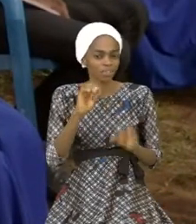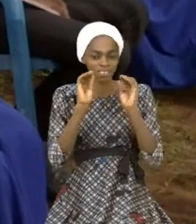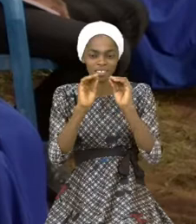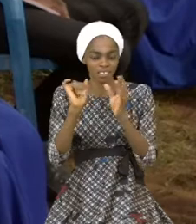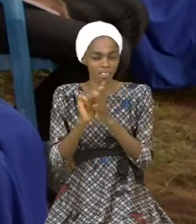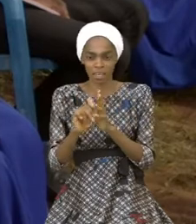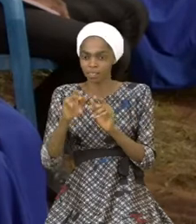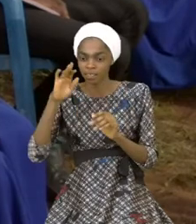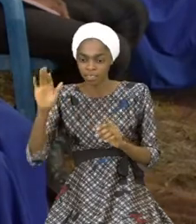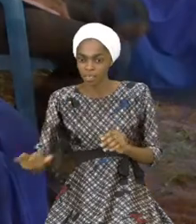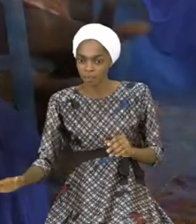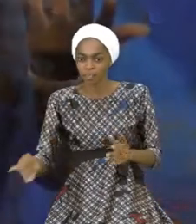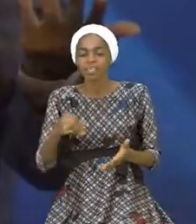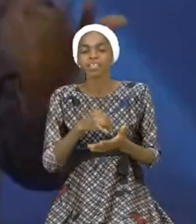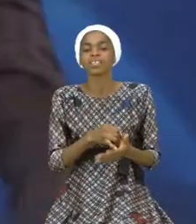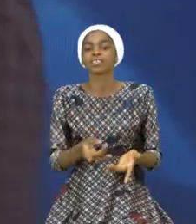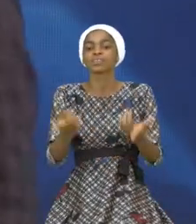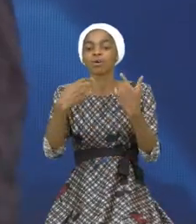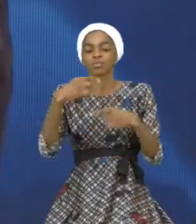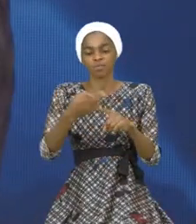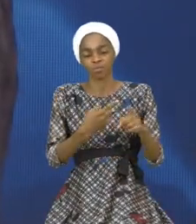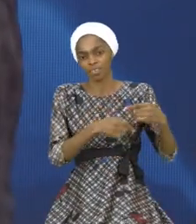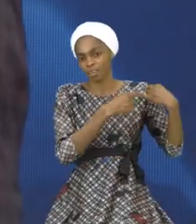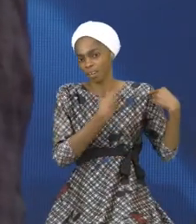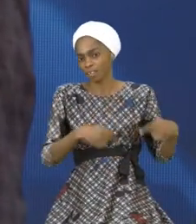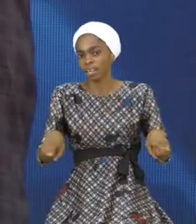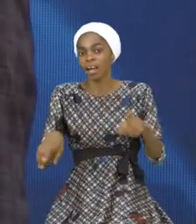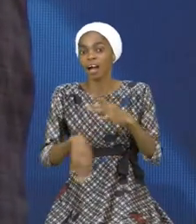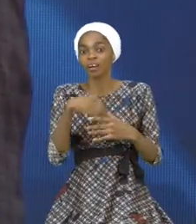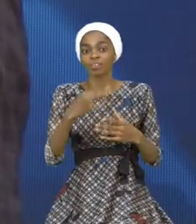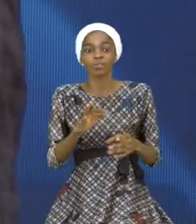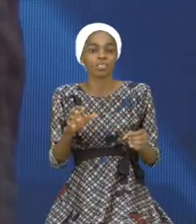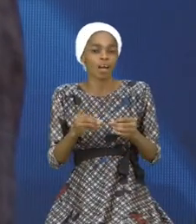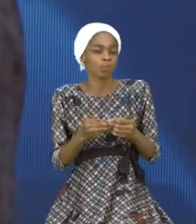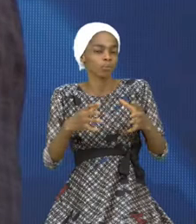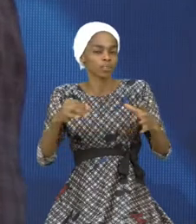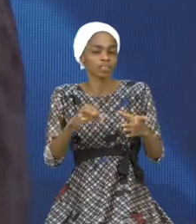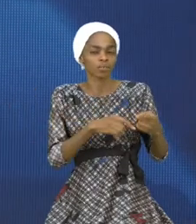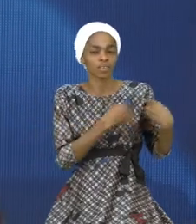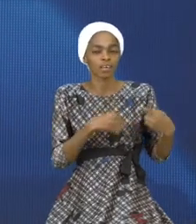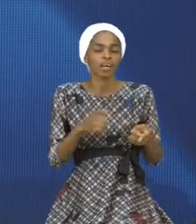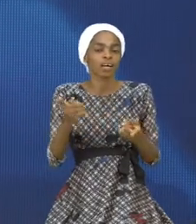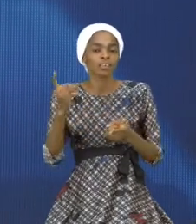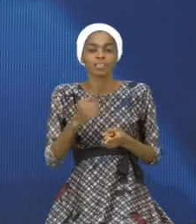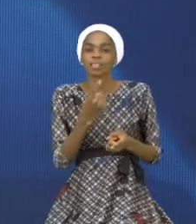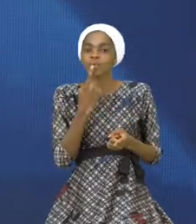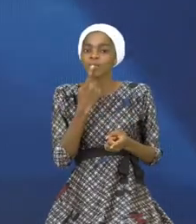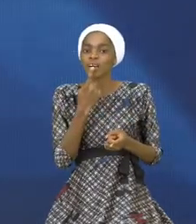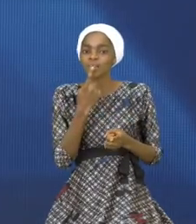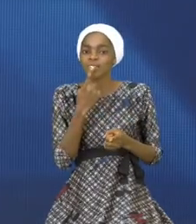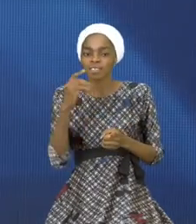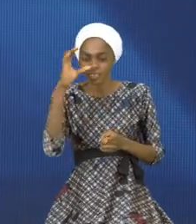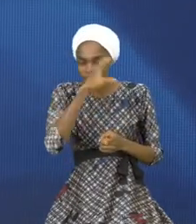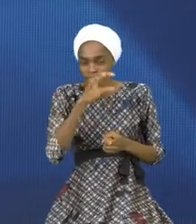It comes from the heart. Out of the abundance of the heart, the mouth speaketh. The